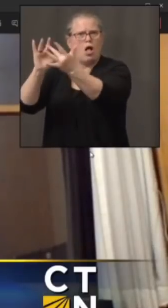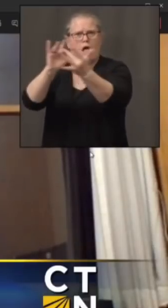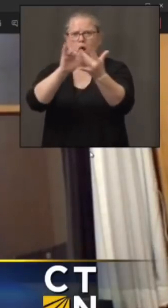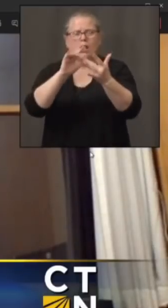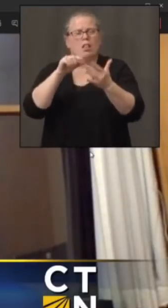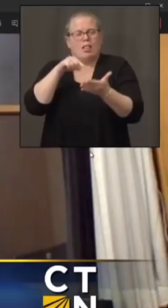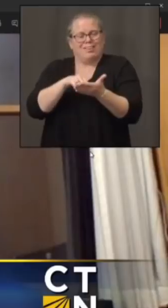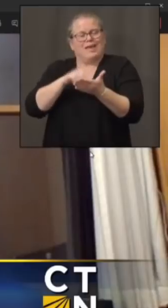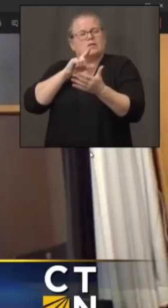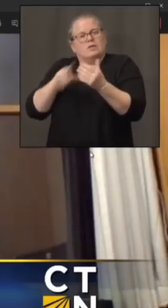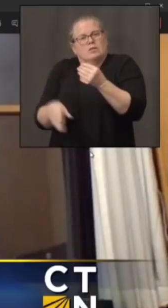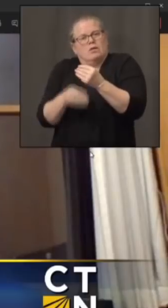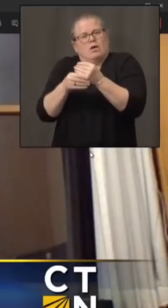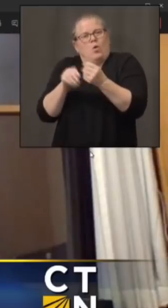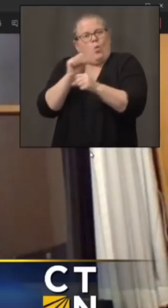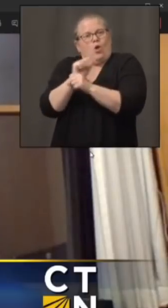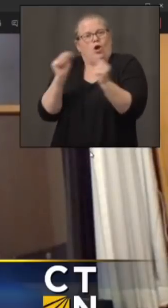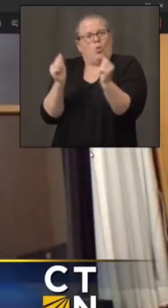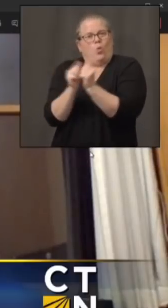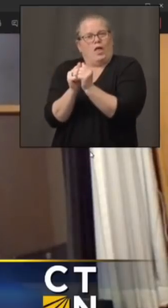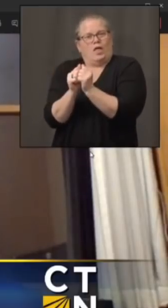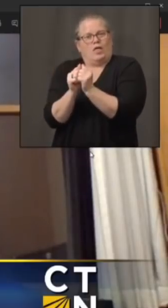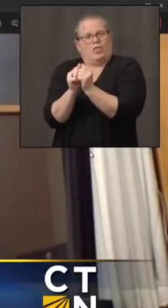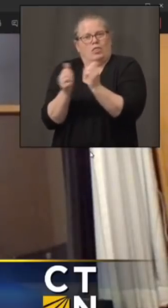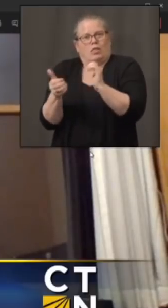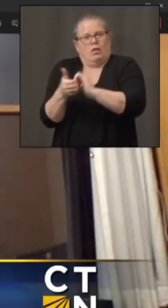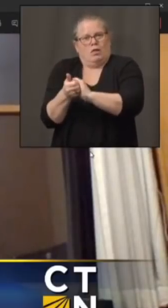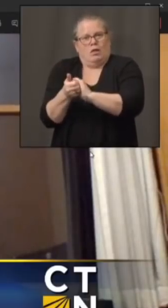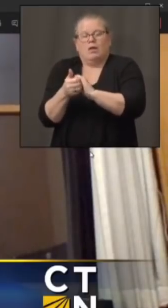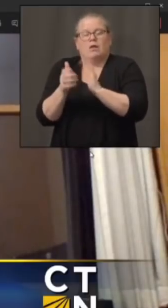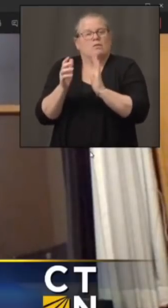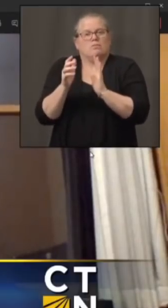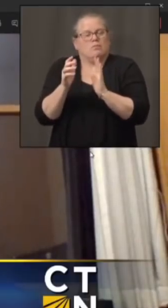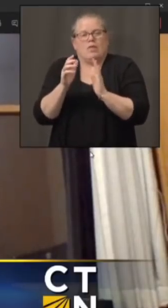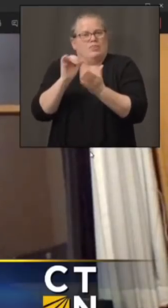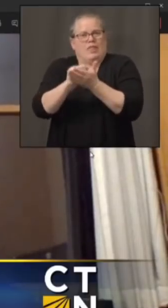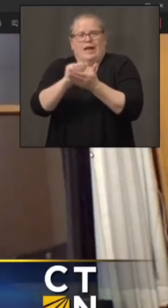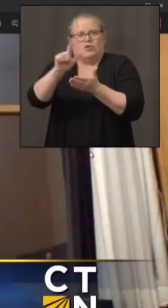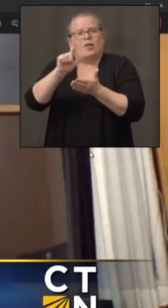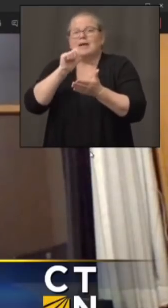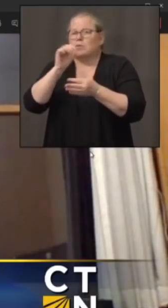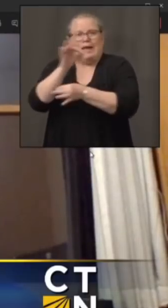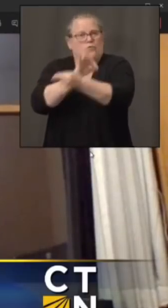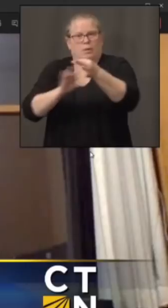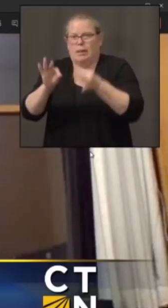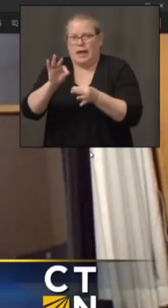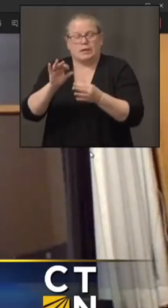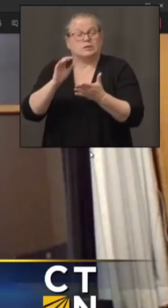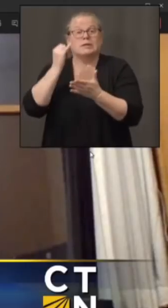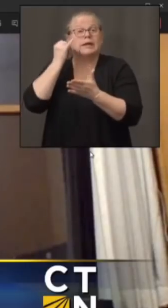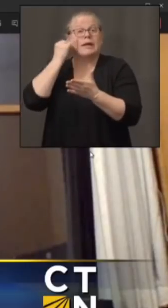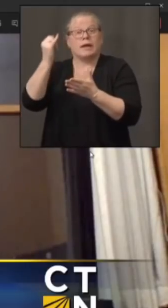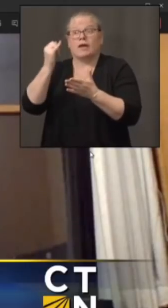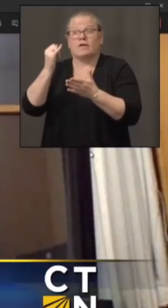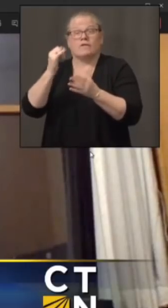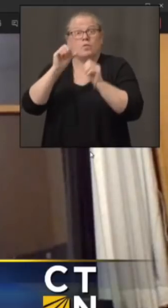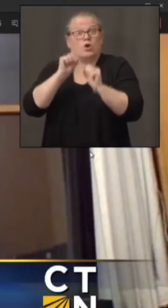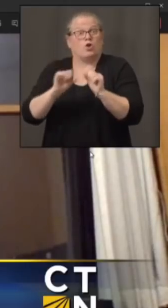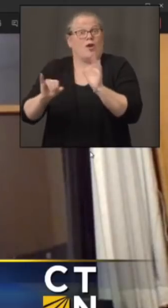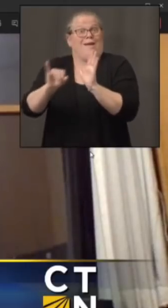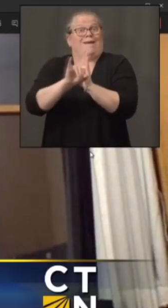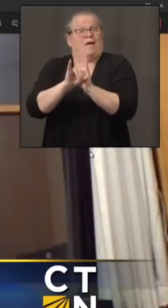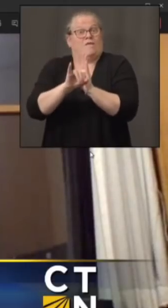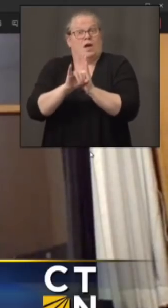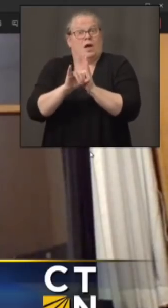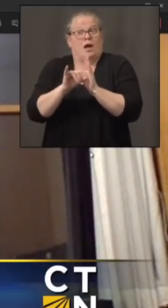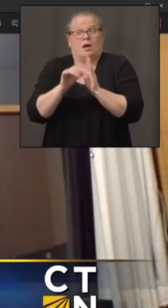and the team's been doing a great job with that. This is a complement. It's another tool. It will help if we can identify even a